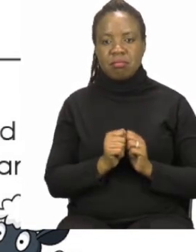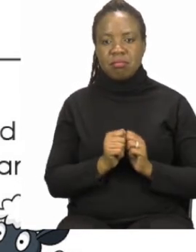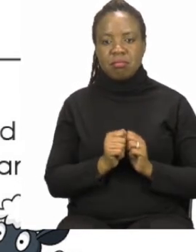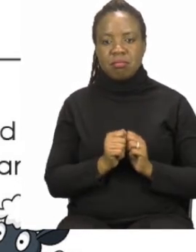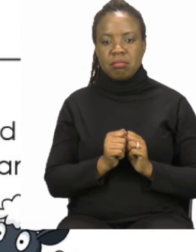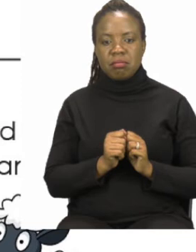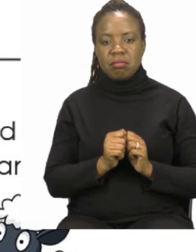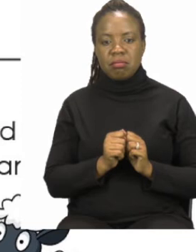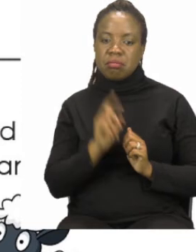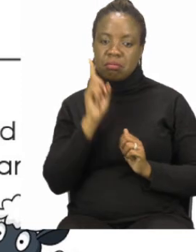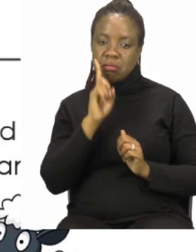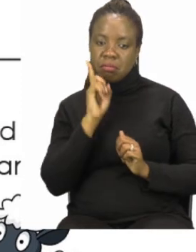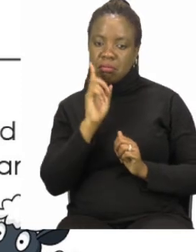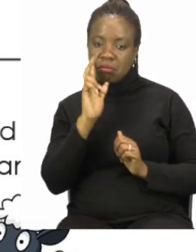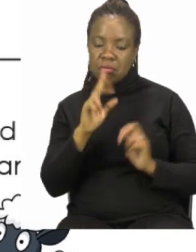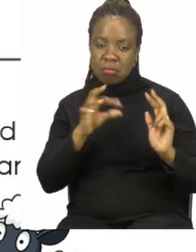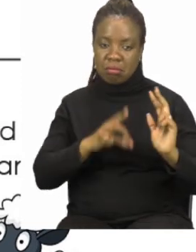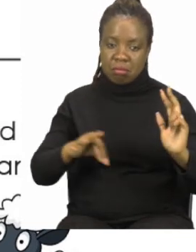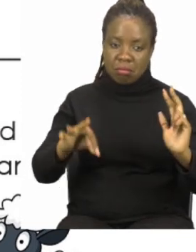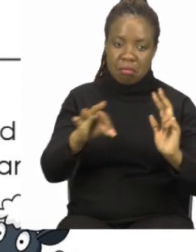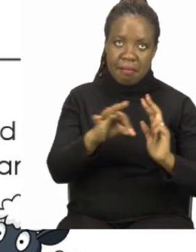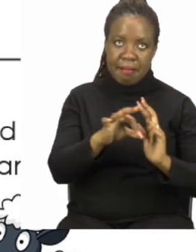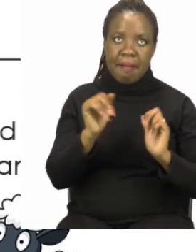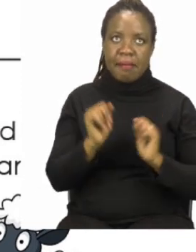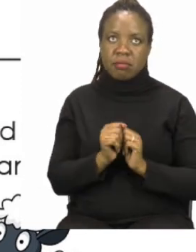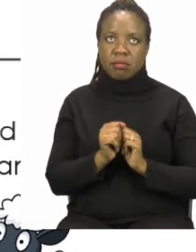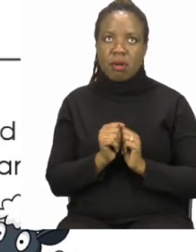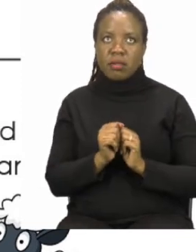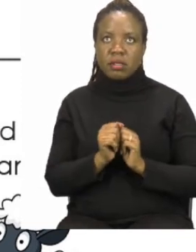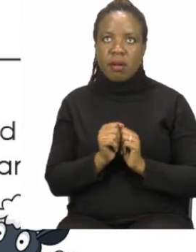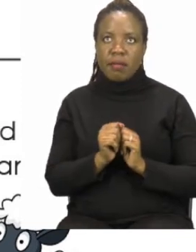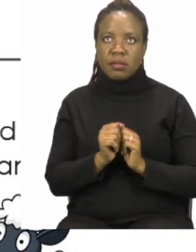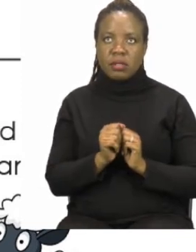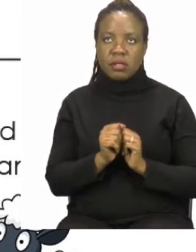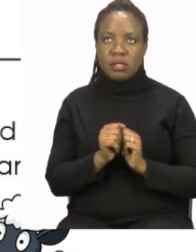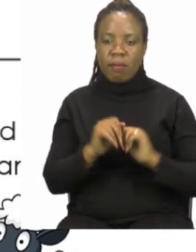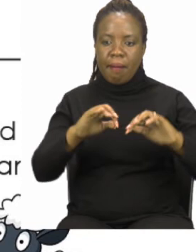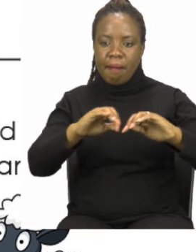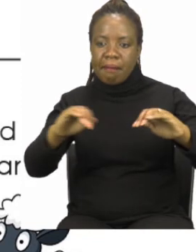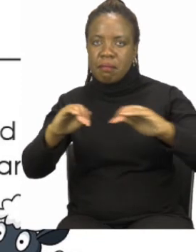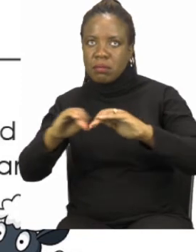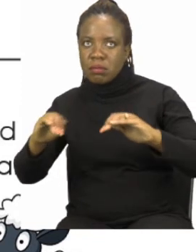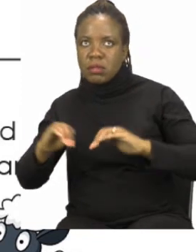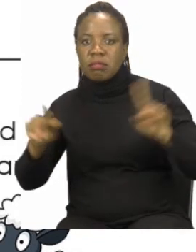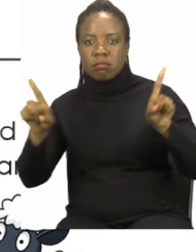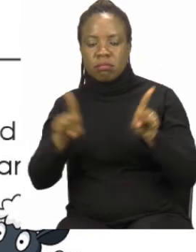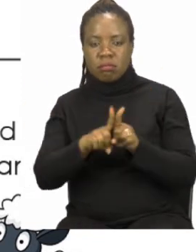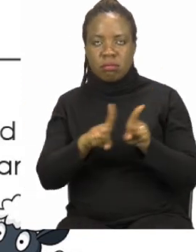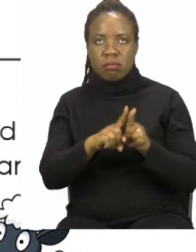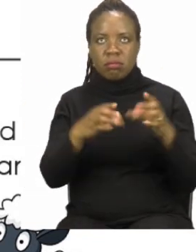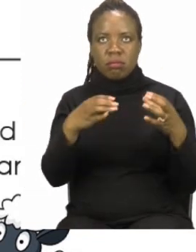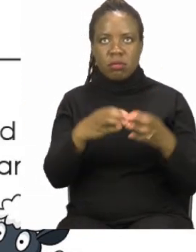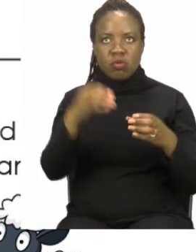farmer divided them into equal groups and then placed them into 4